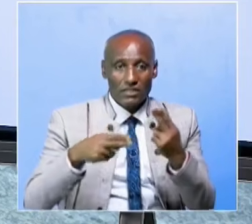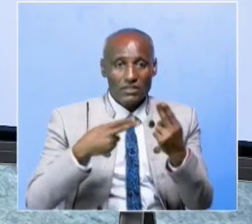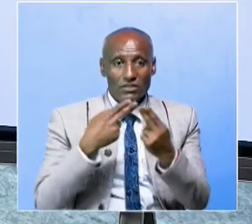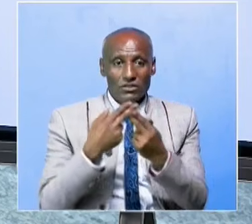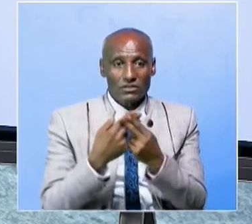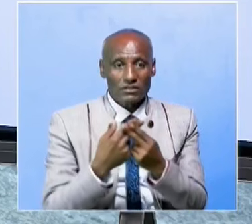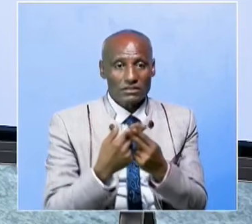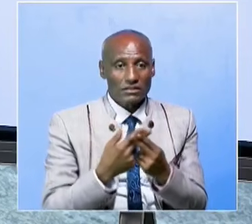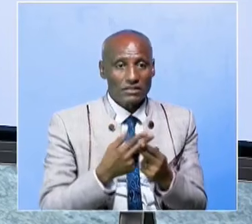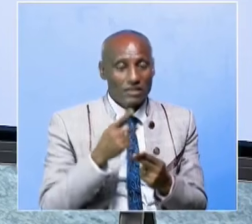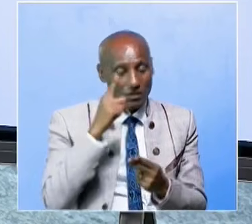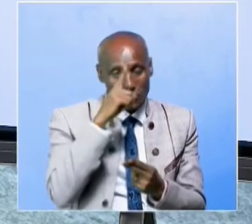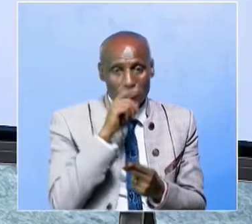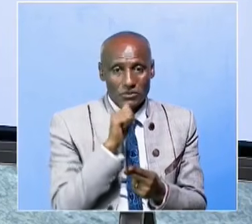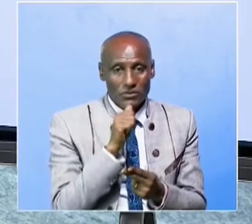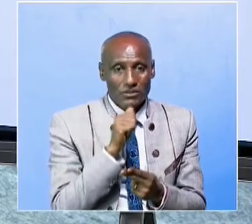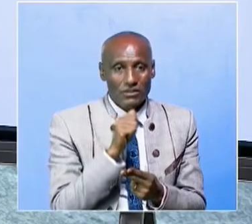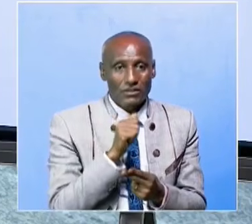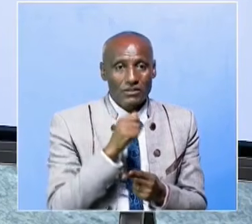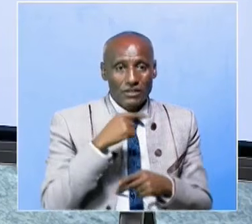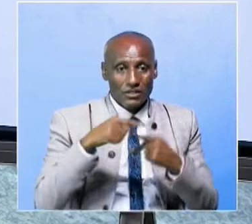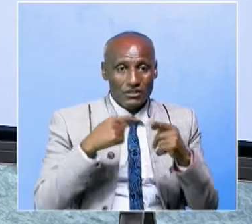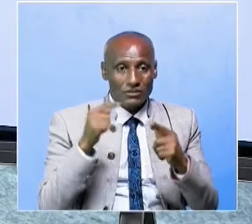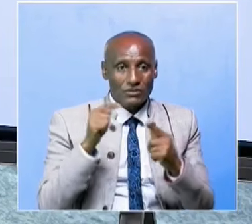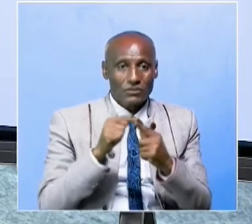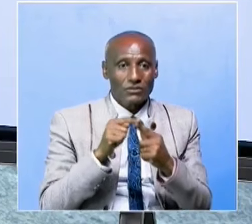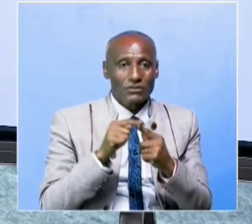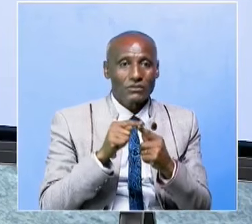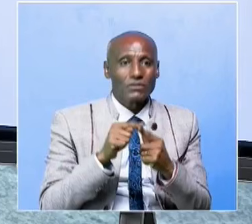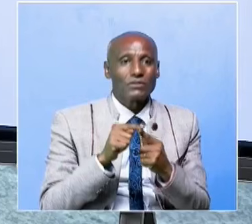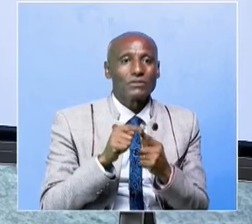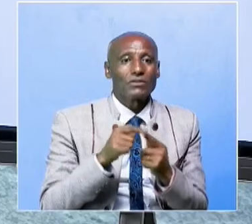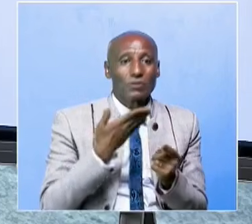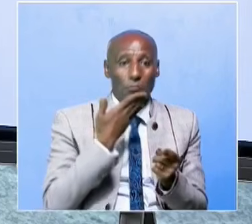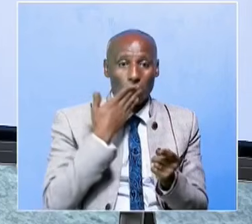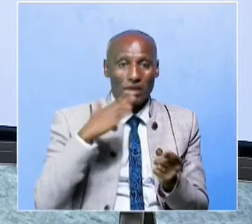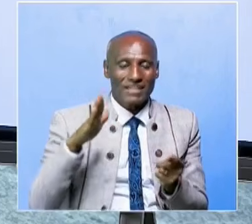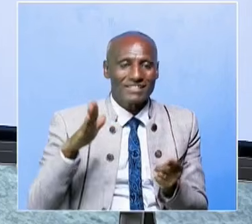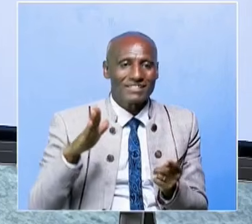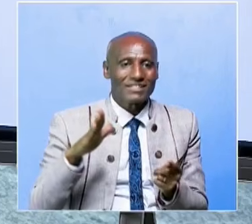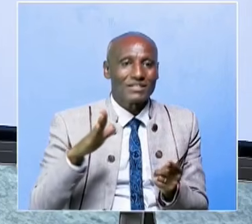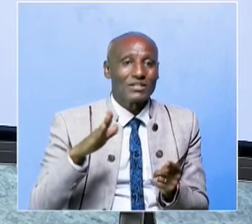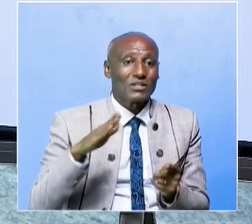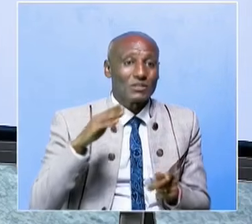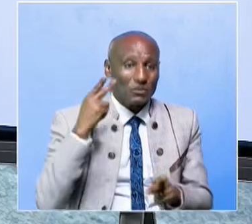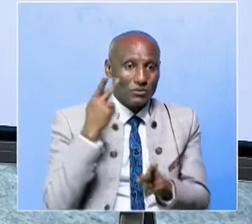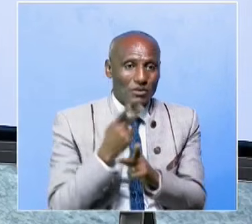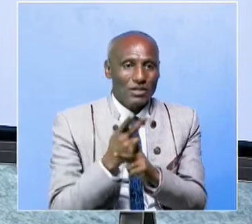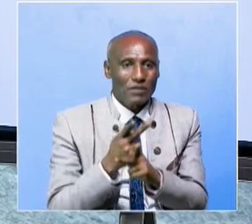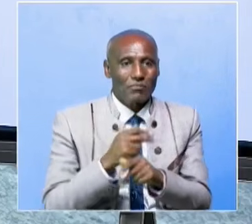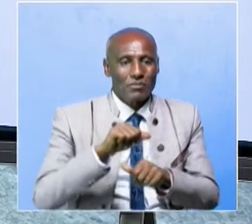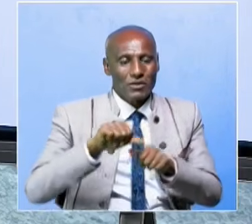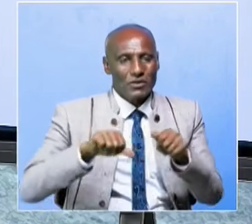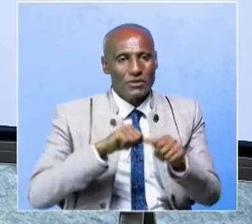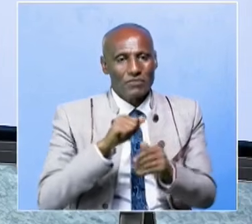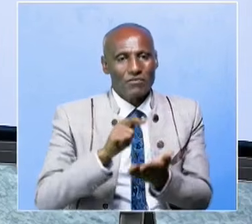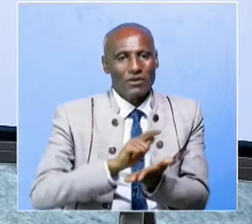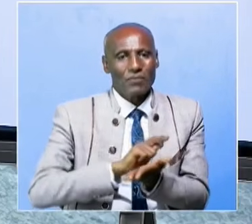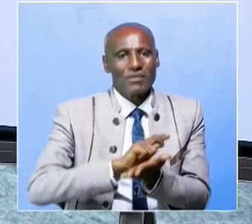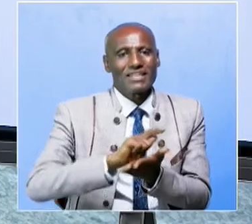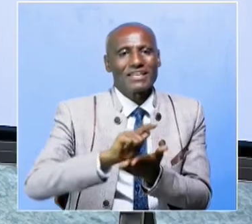you're all going to do your best to keep your environment clean and not to contaminate it, and do